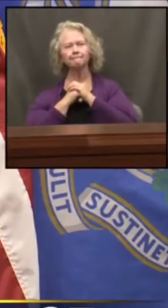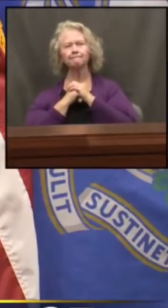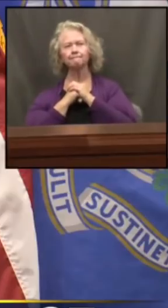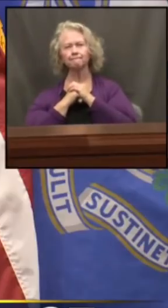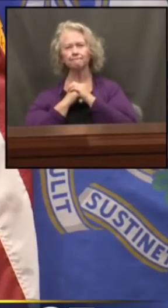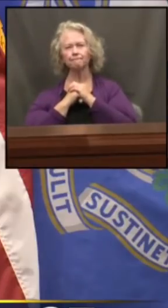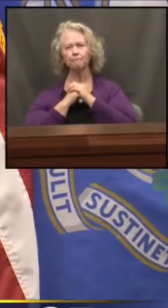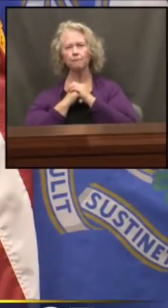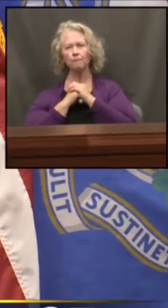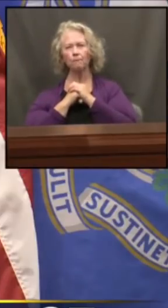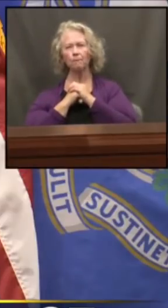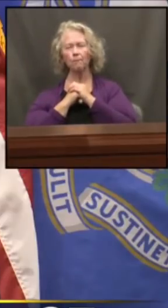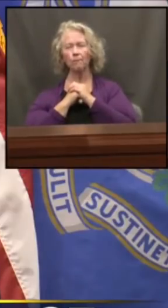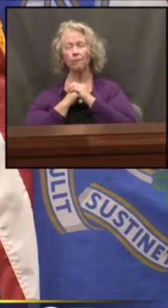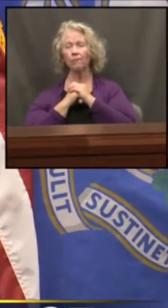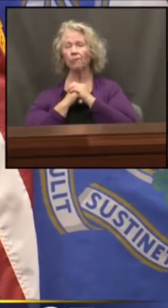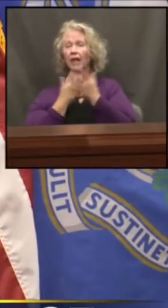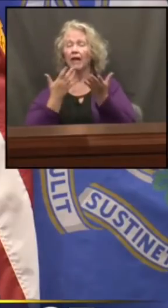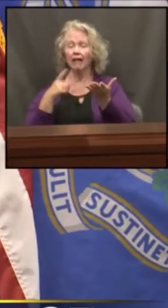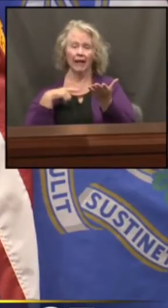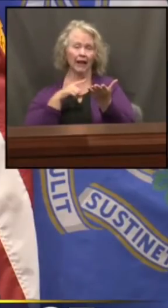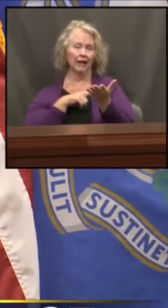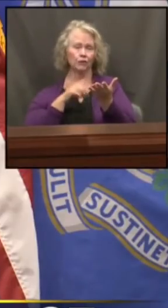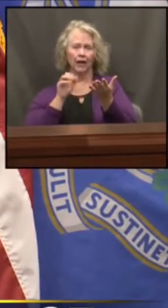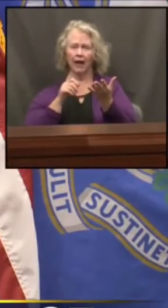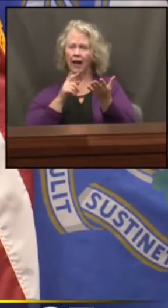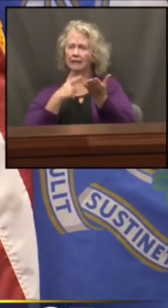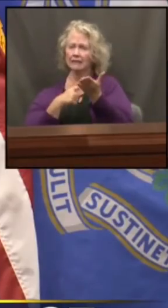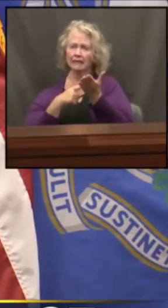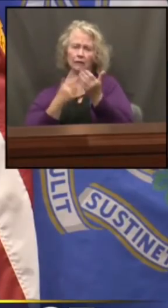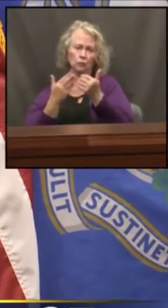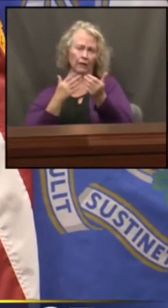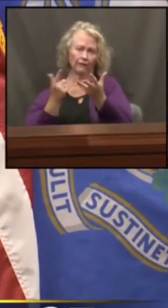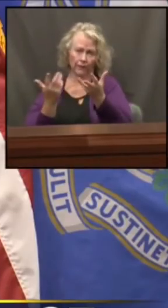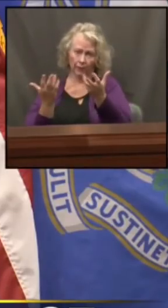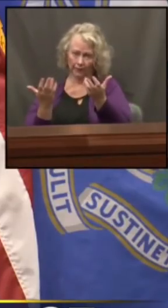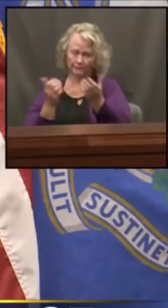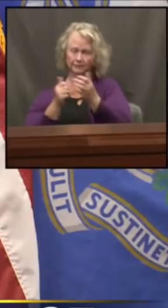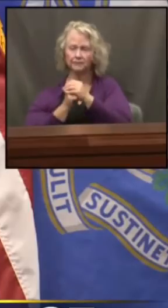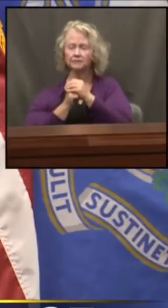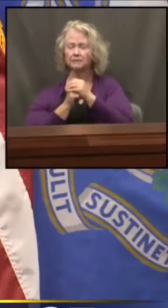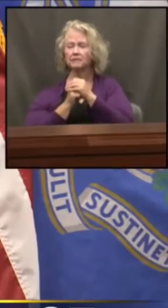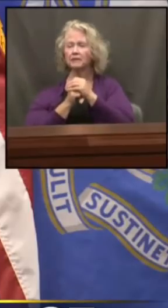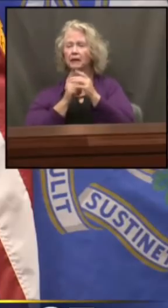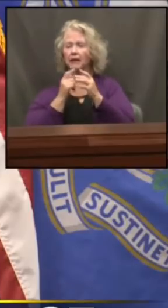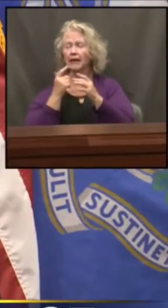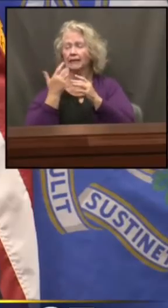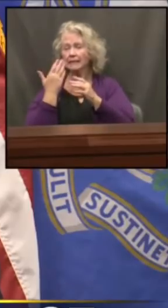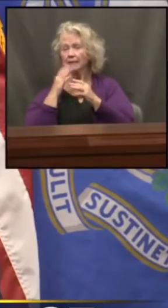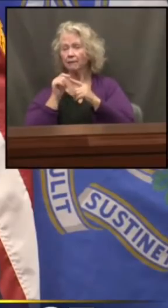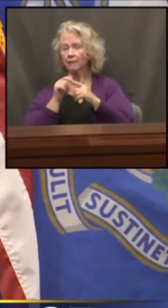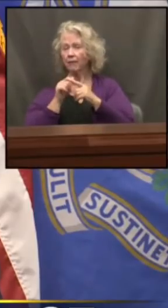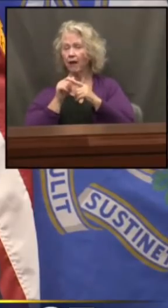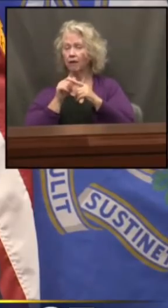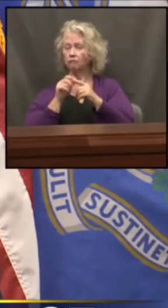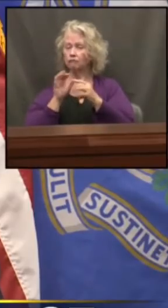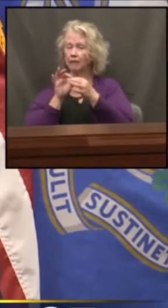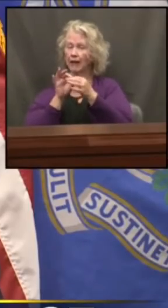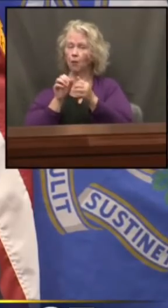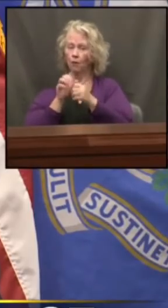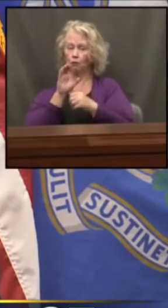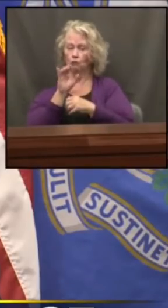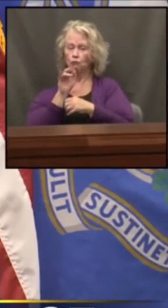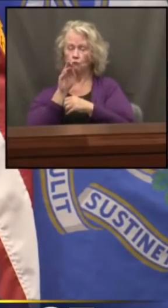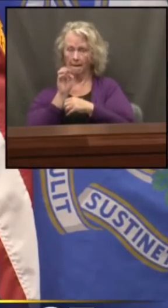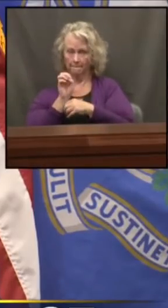They can discuss anything they'd like to. Right now, it seemed to me that on crime, we've done what we can